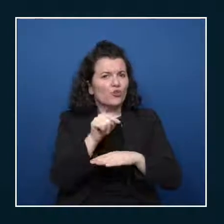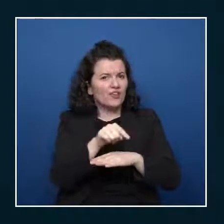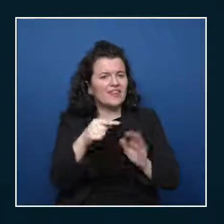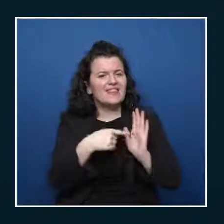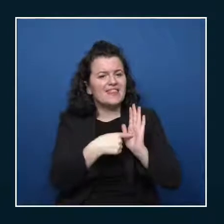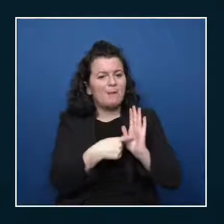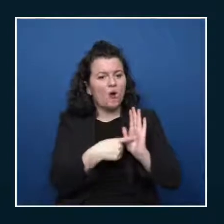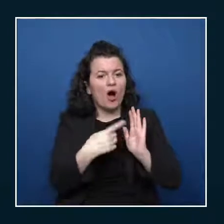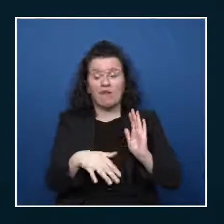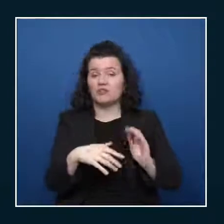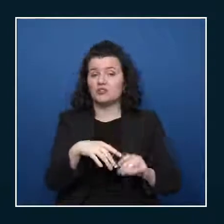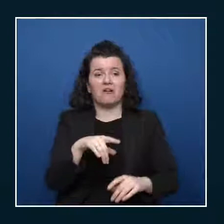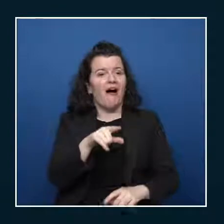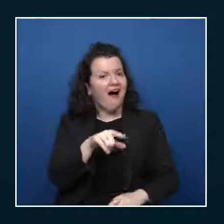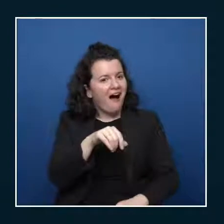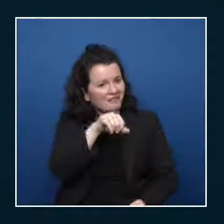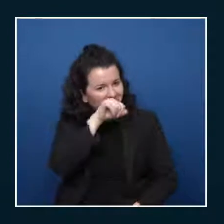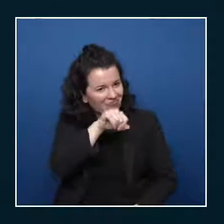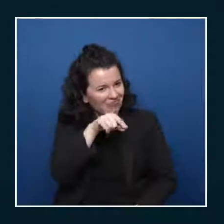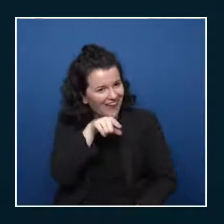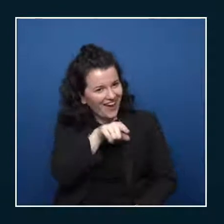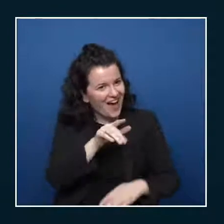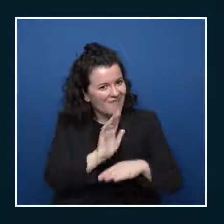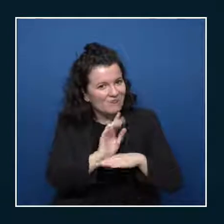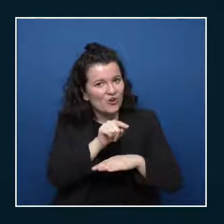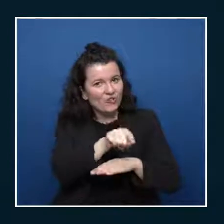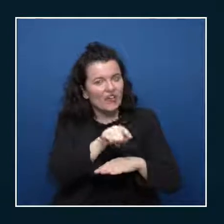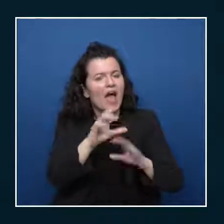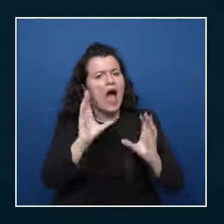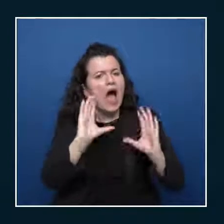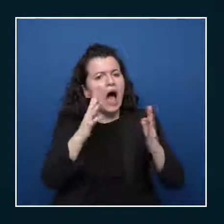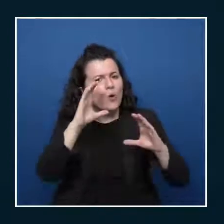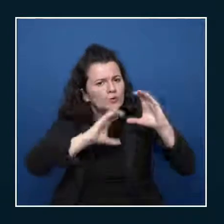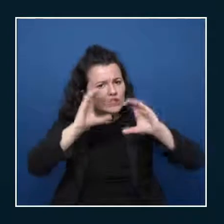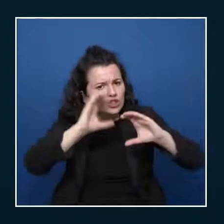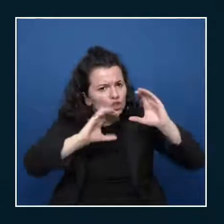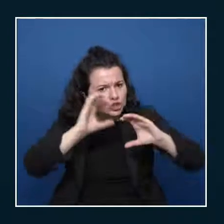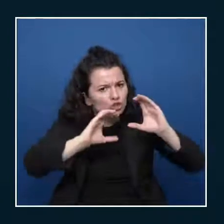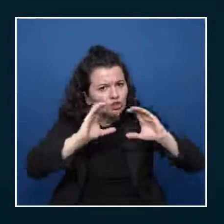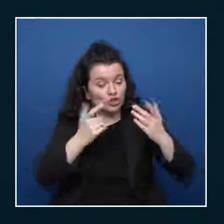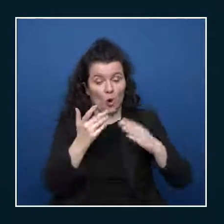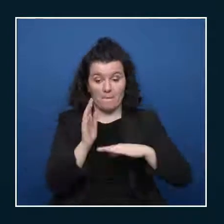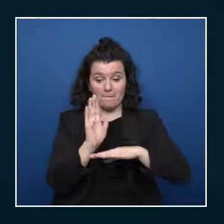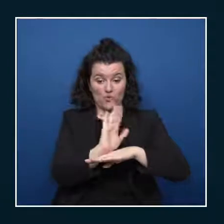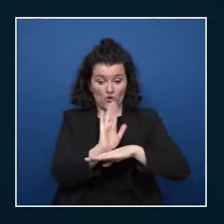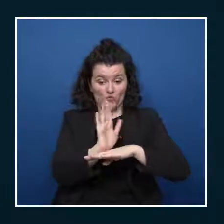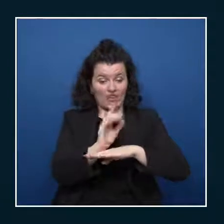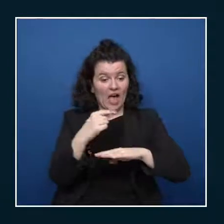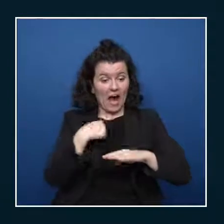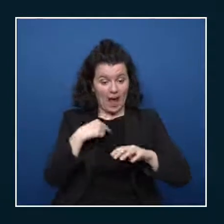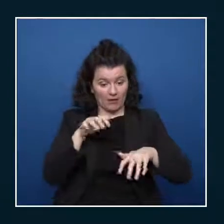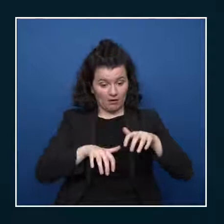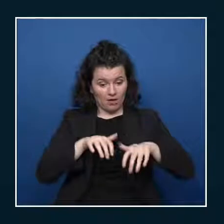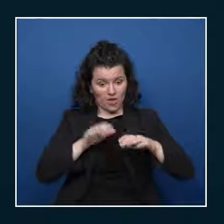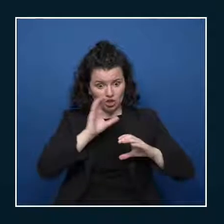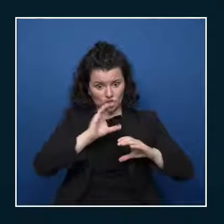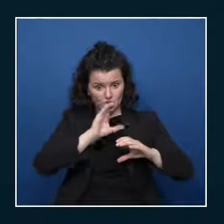that. Being able to search inside a movie and it understood context as well.